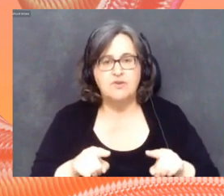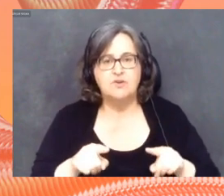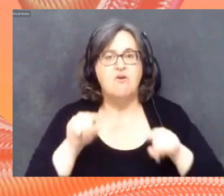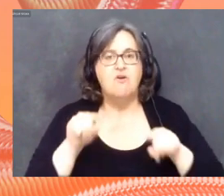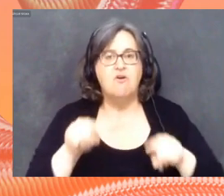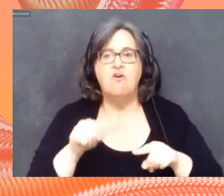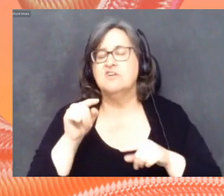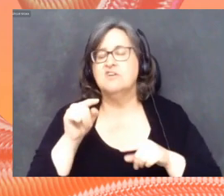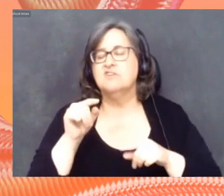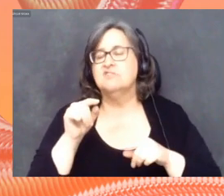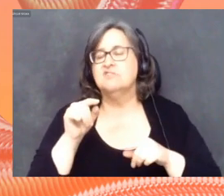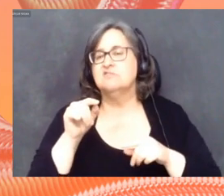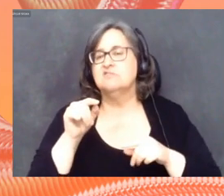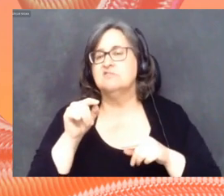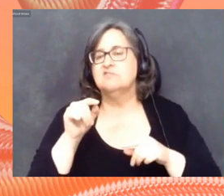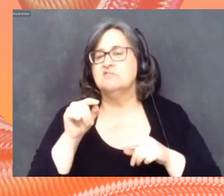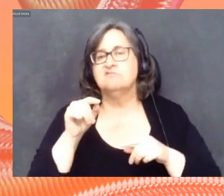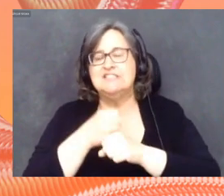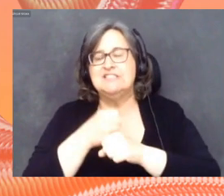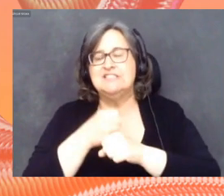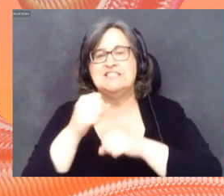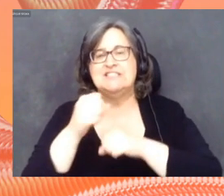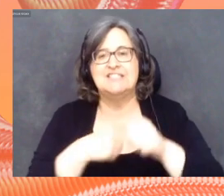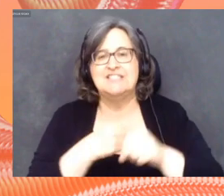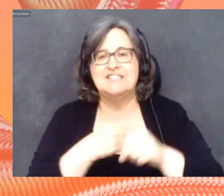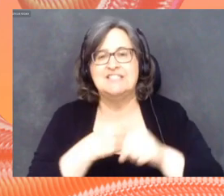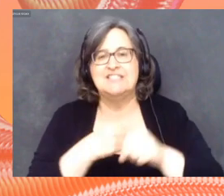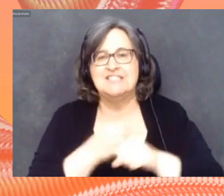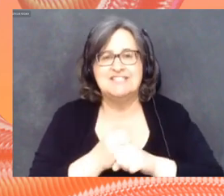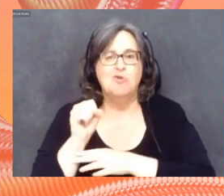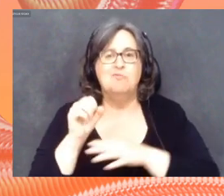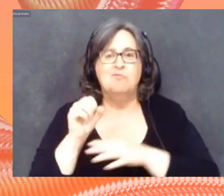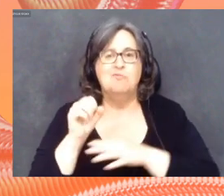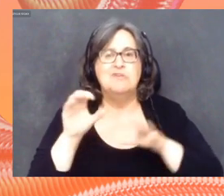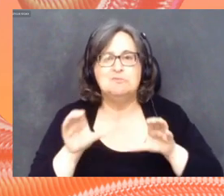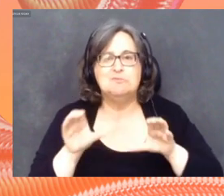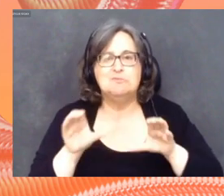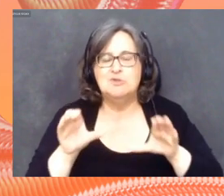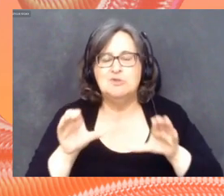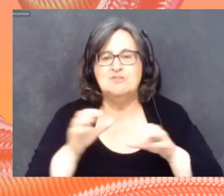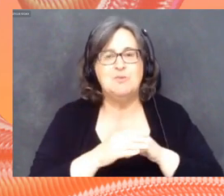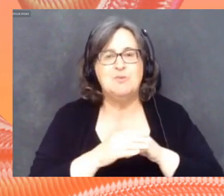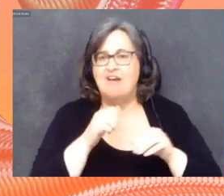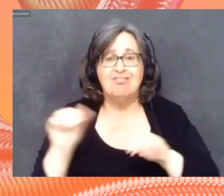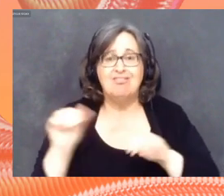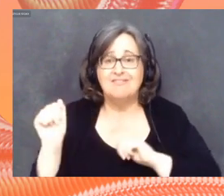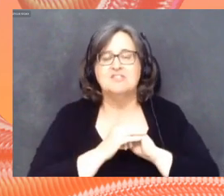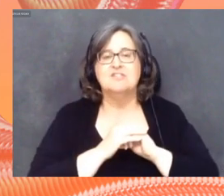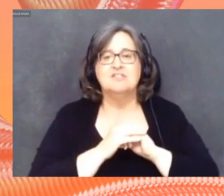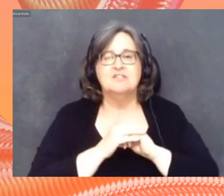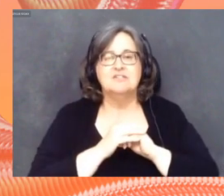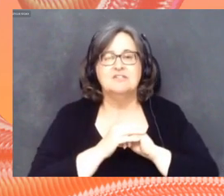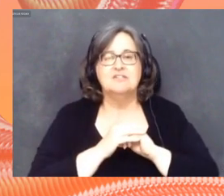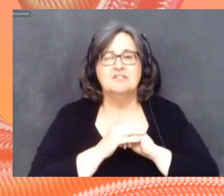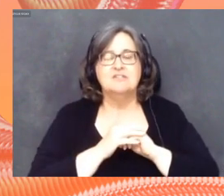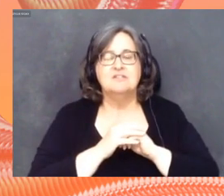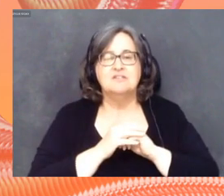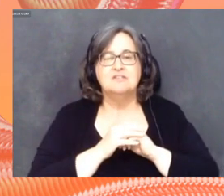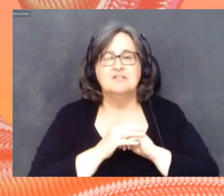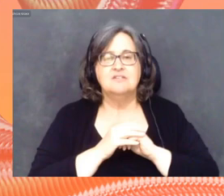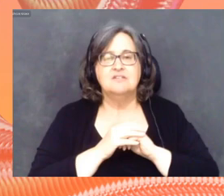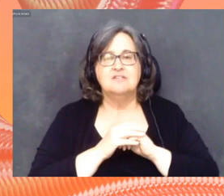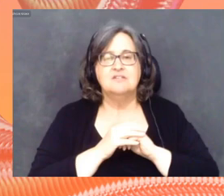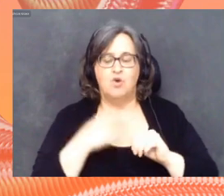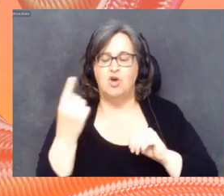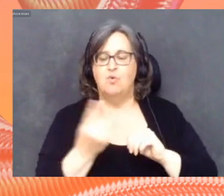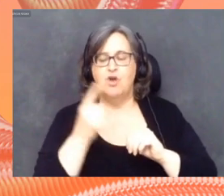centuries. Right. We're not going anywhere that like we're like things can happen quickly, but we have to always